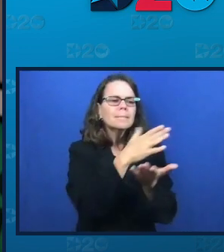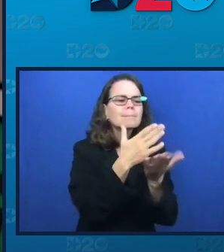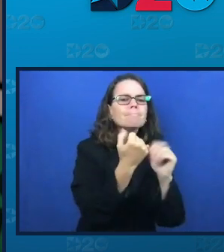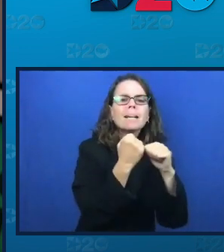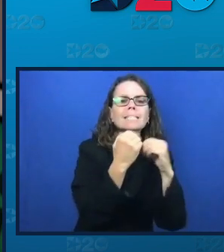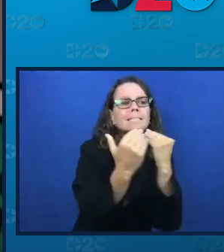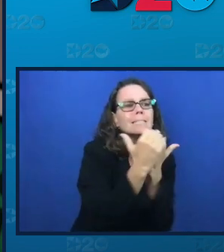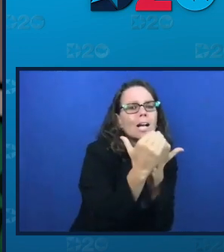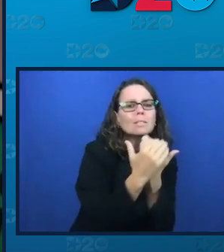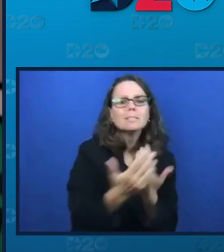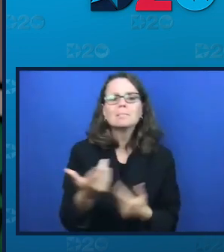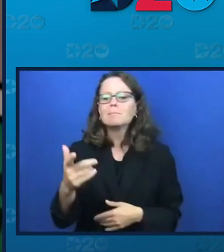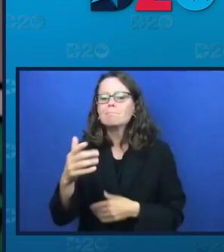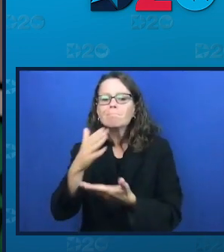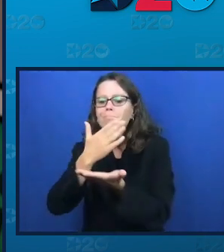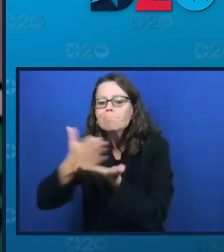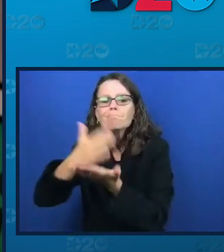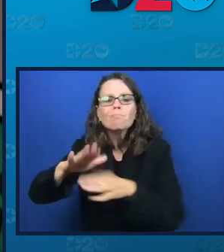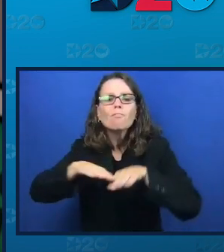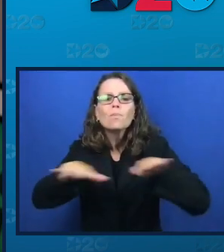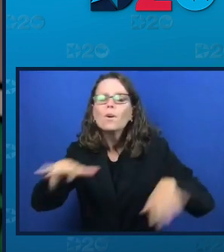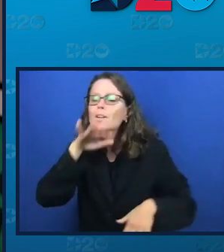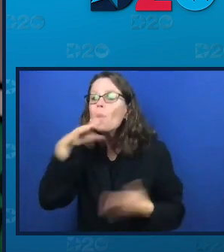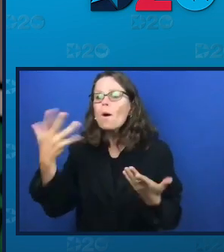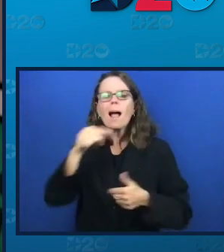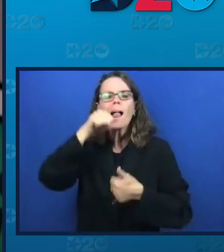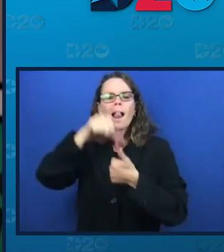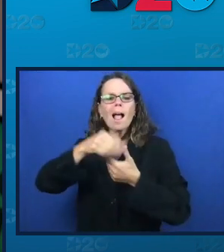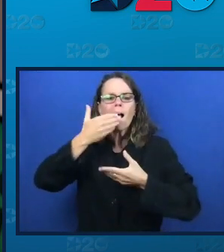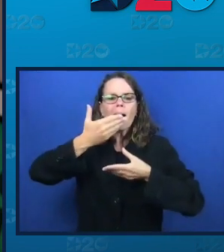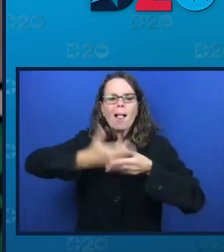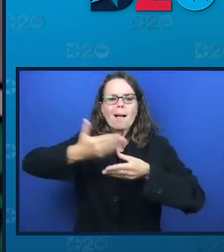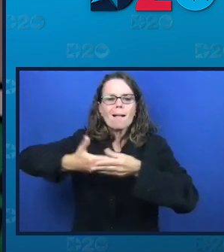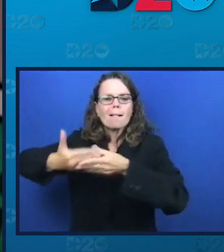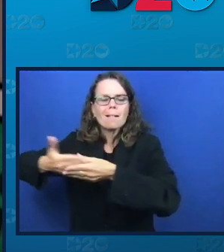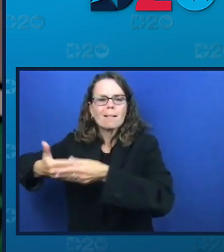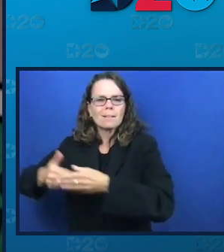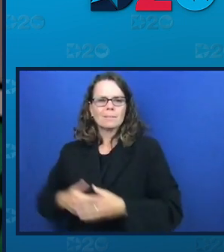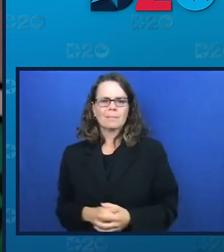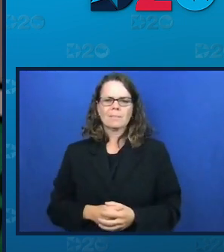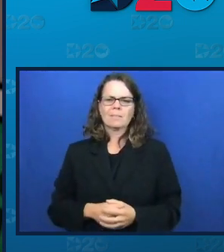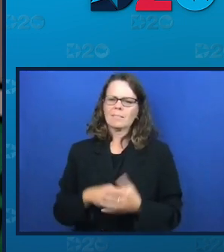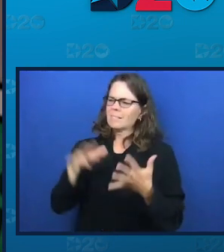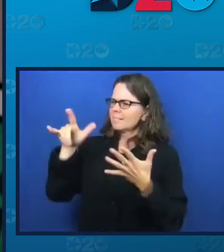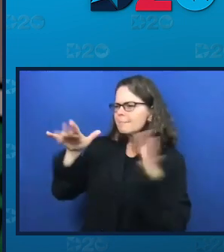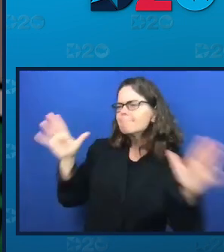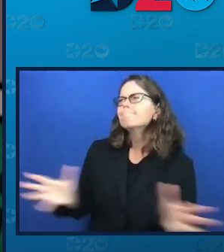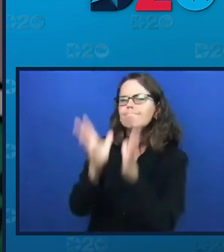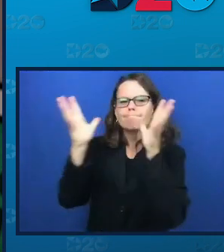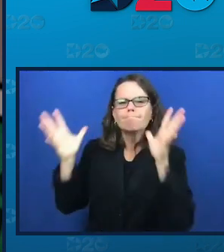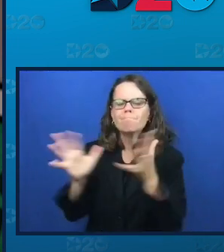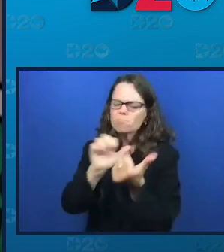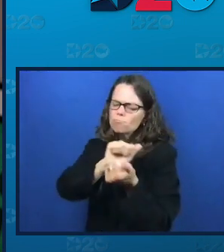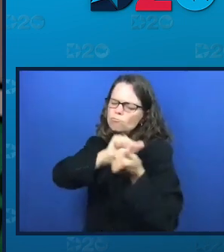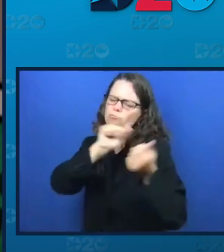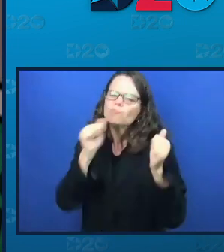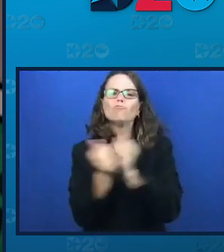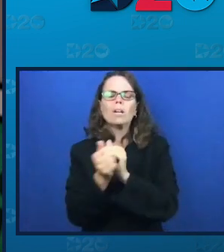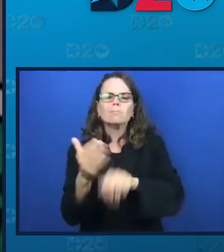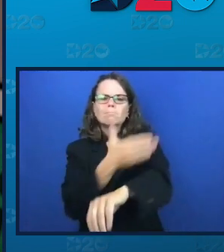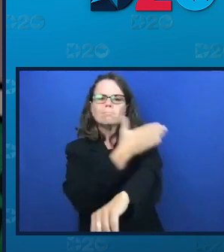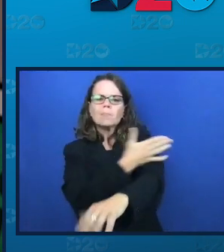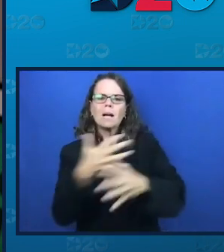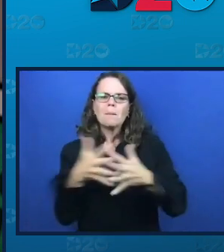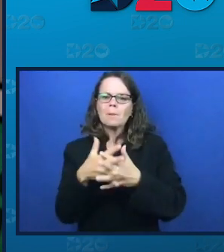They too changed America, and so can we. The baton has now been passed